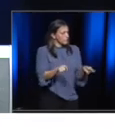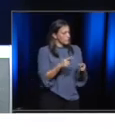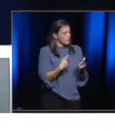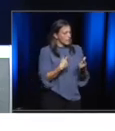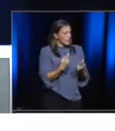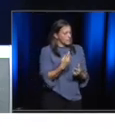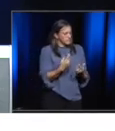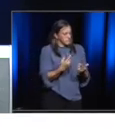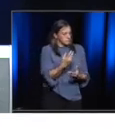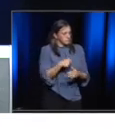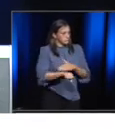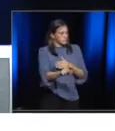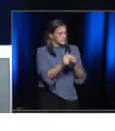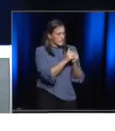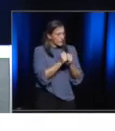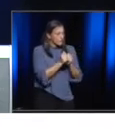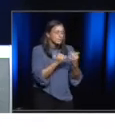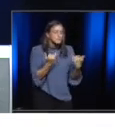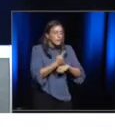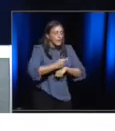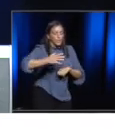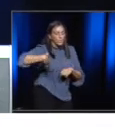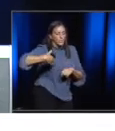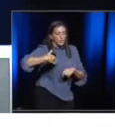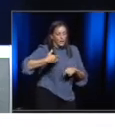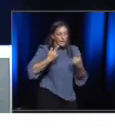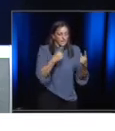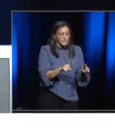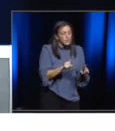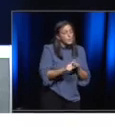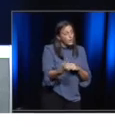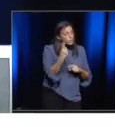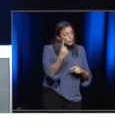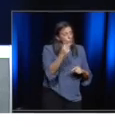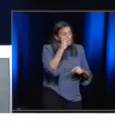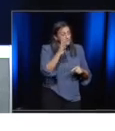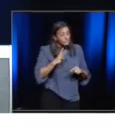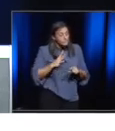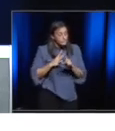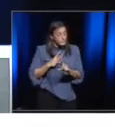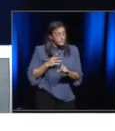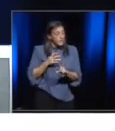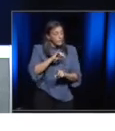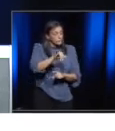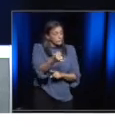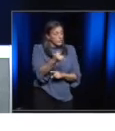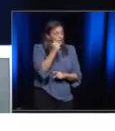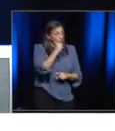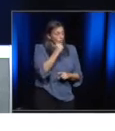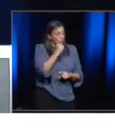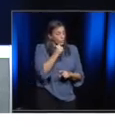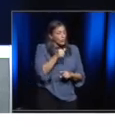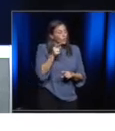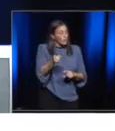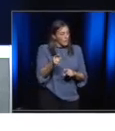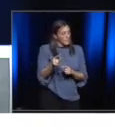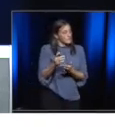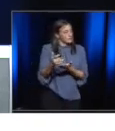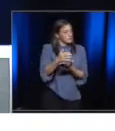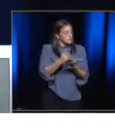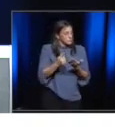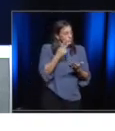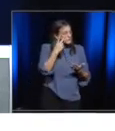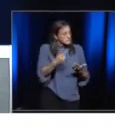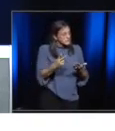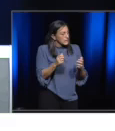those. To date, there are no hybrids, even though that one female, the J girl, has been sampled with Māui dolphins several times over